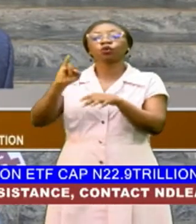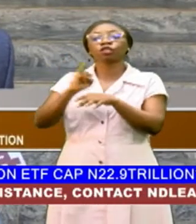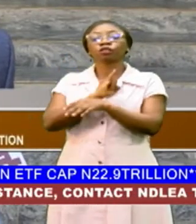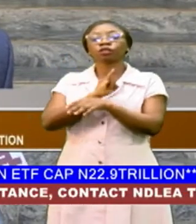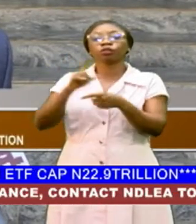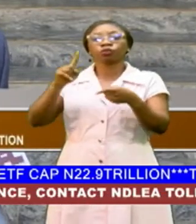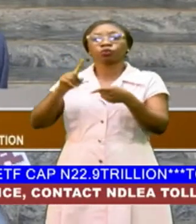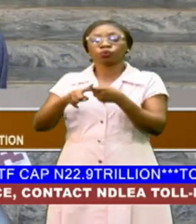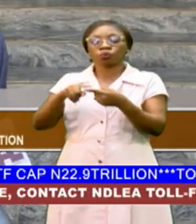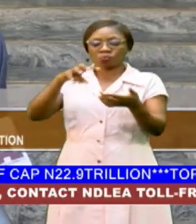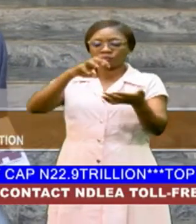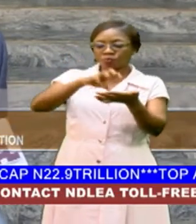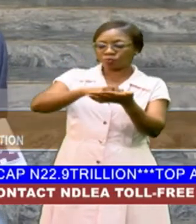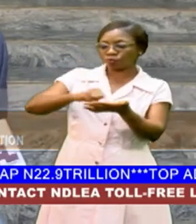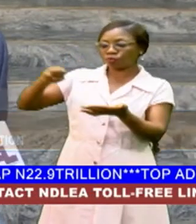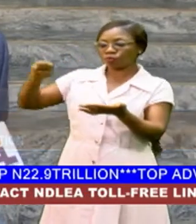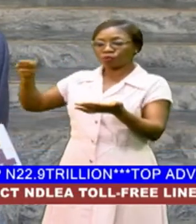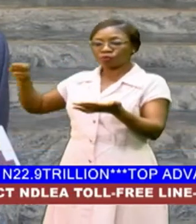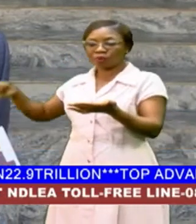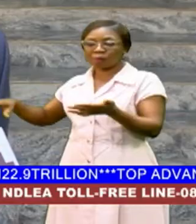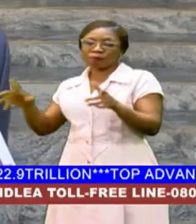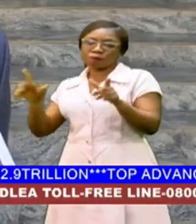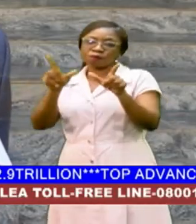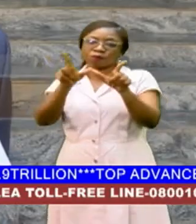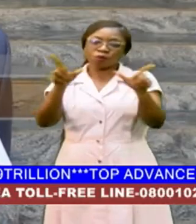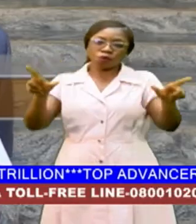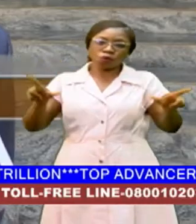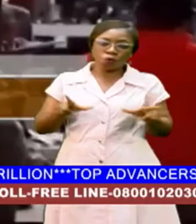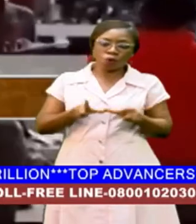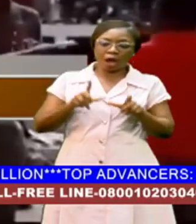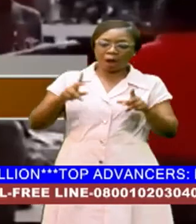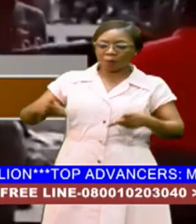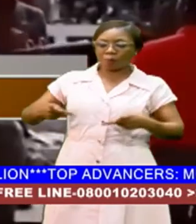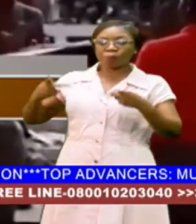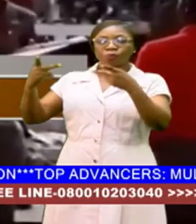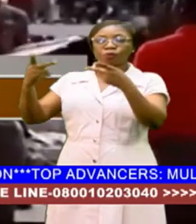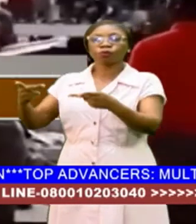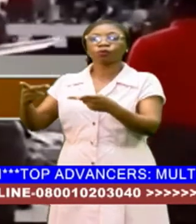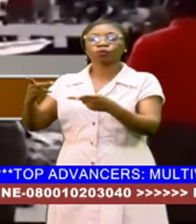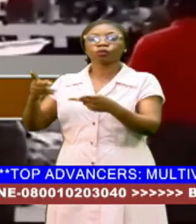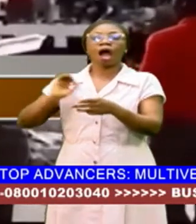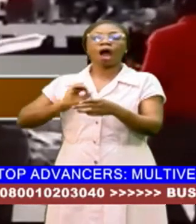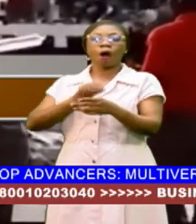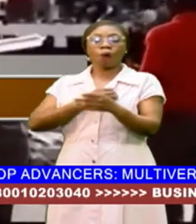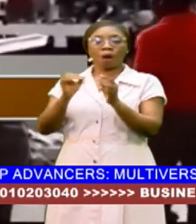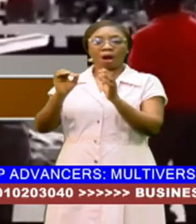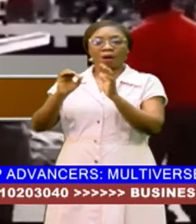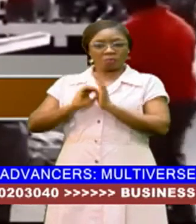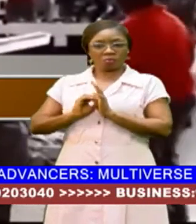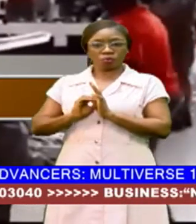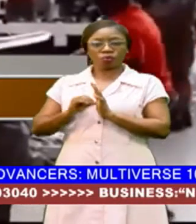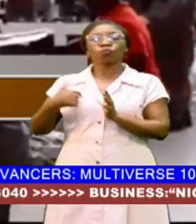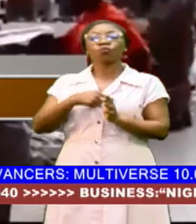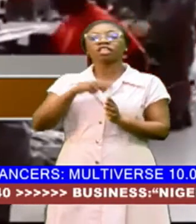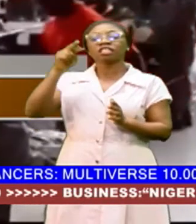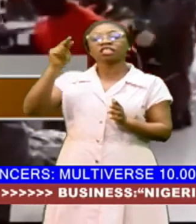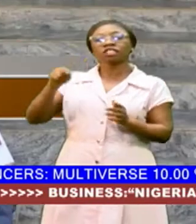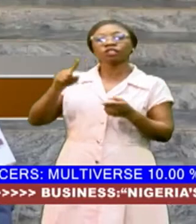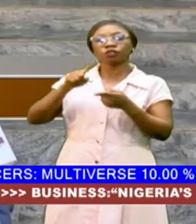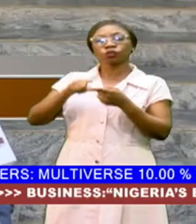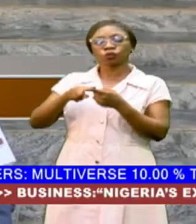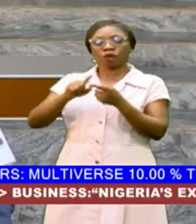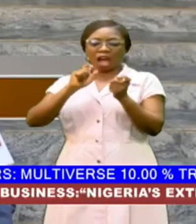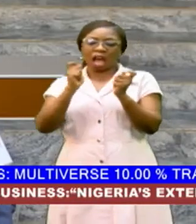to delete parts and locally, produce our components. So we need to begin to adjust